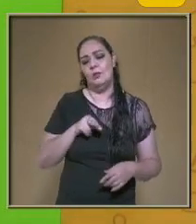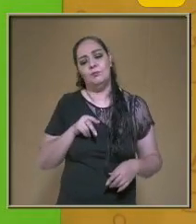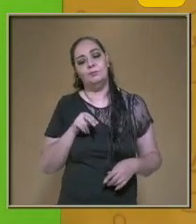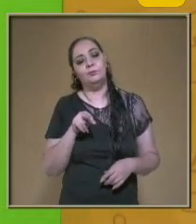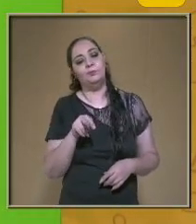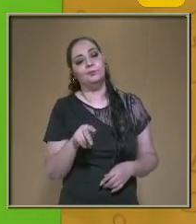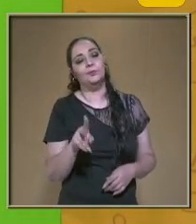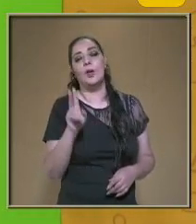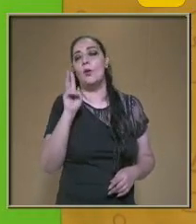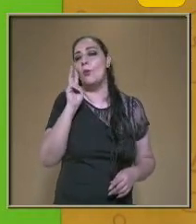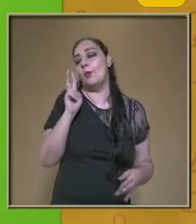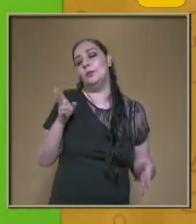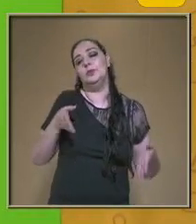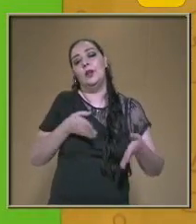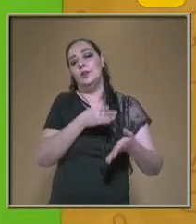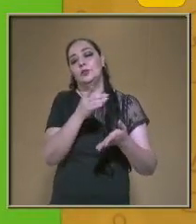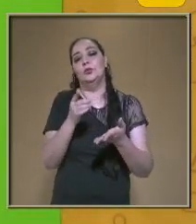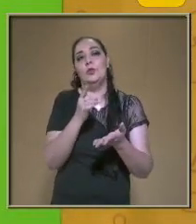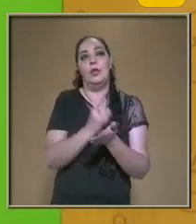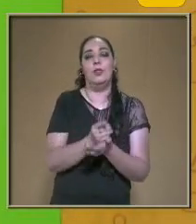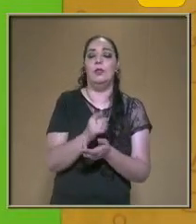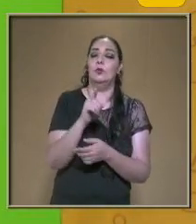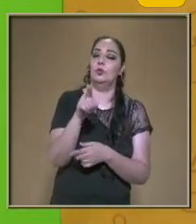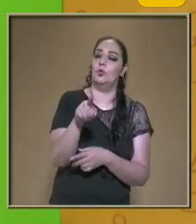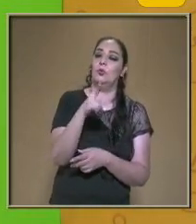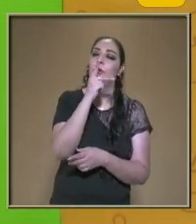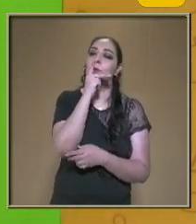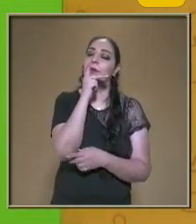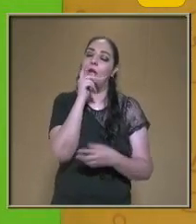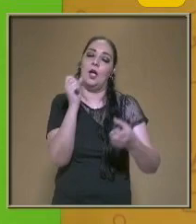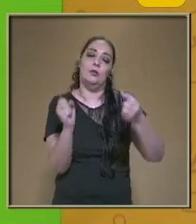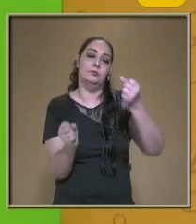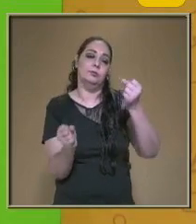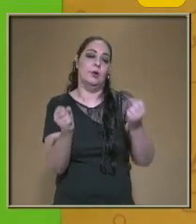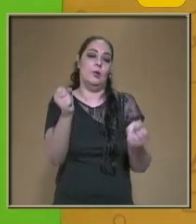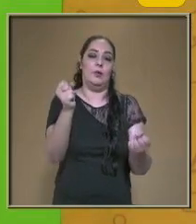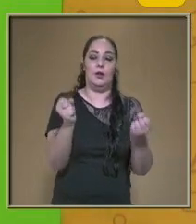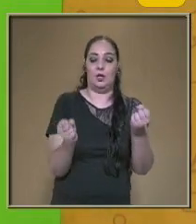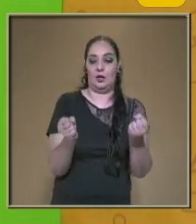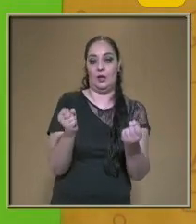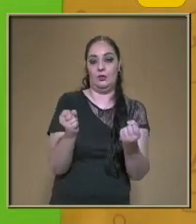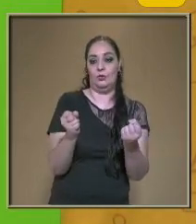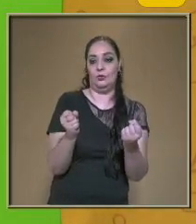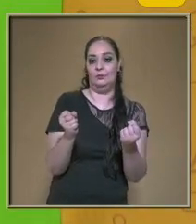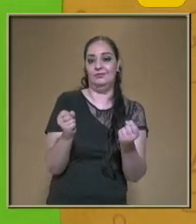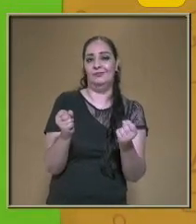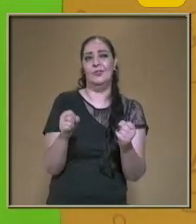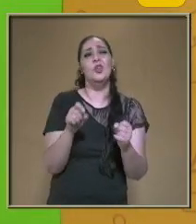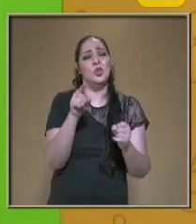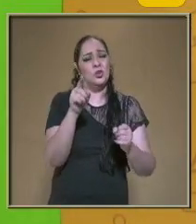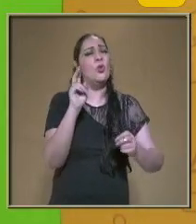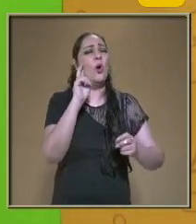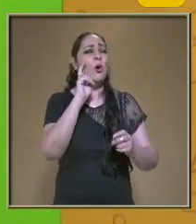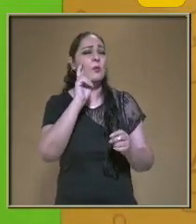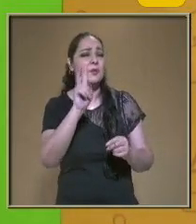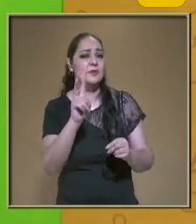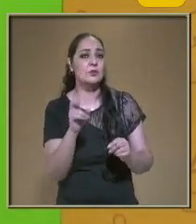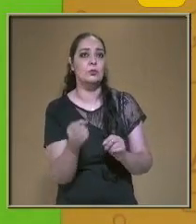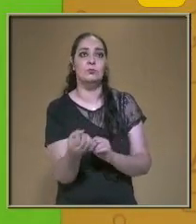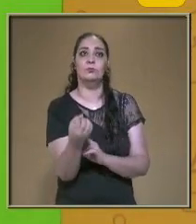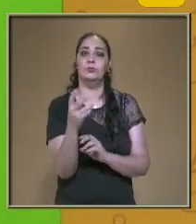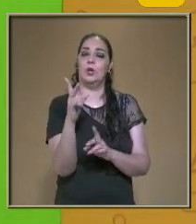city, when your father is driving the car, have you observed